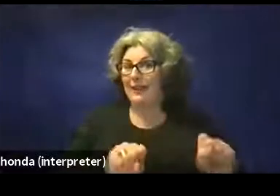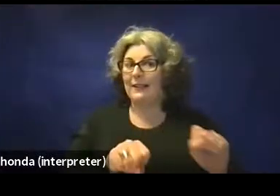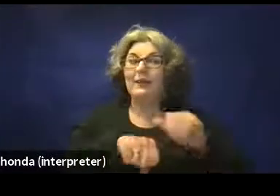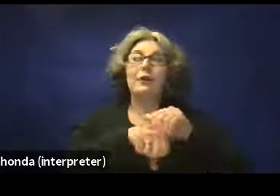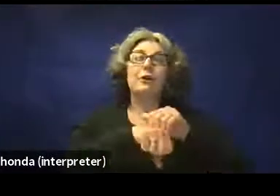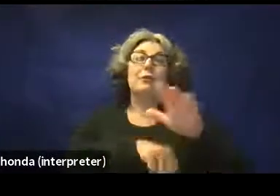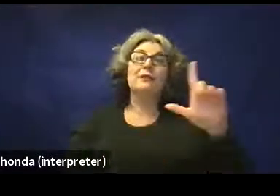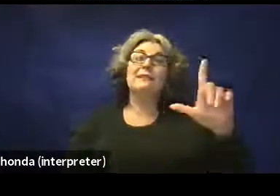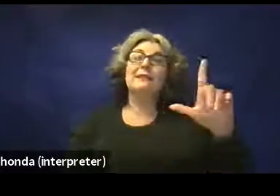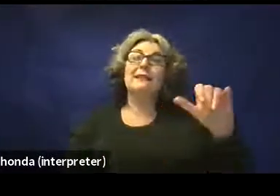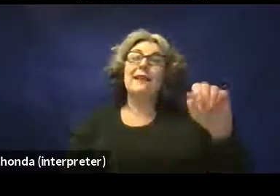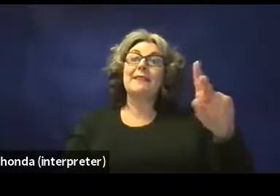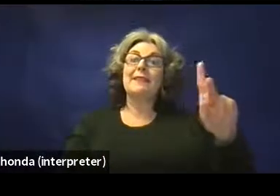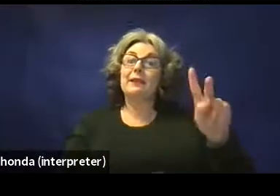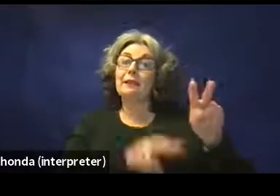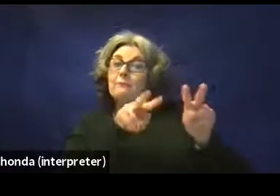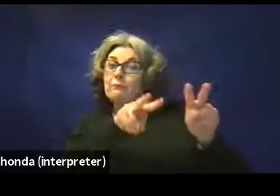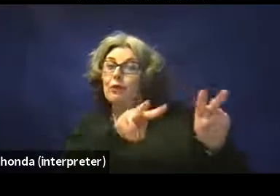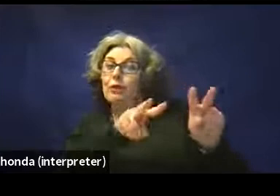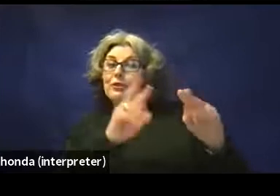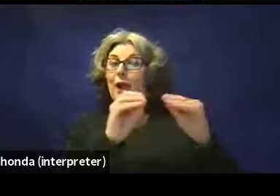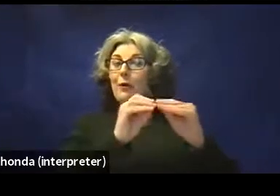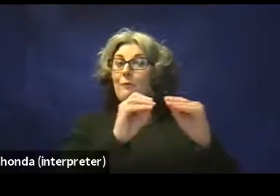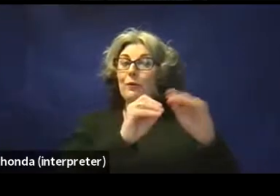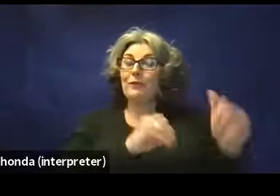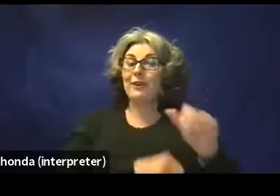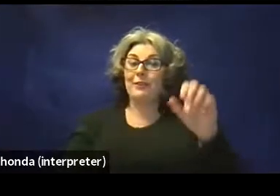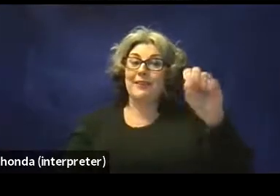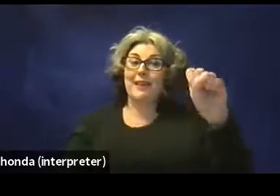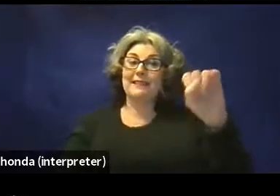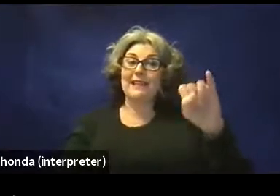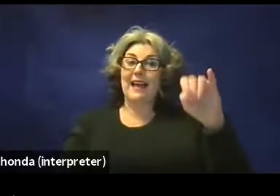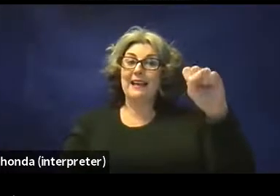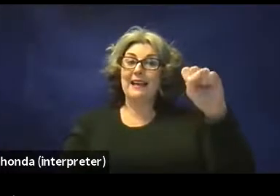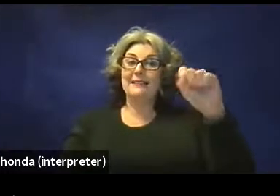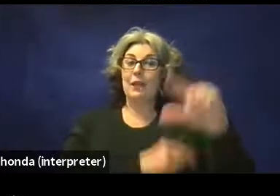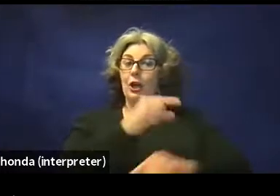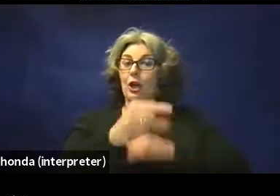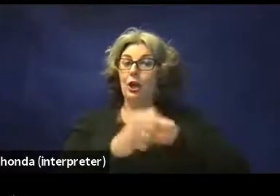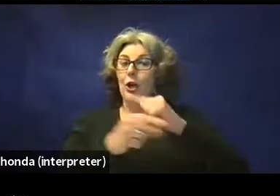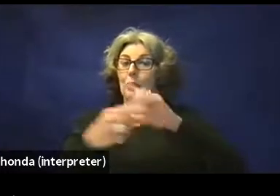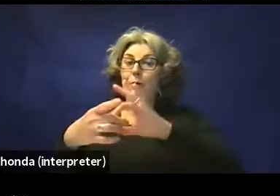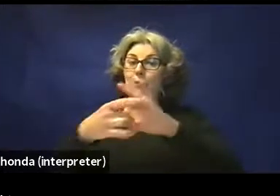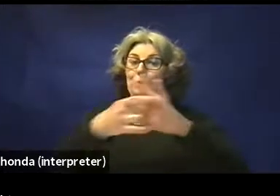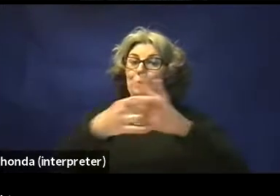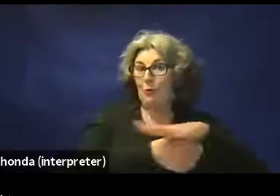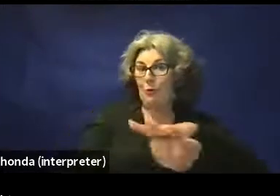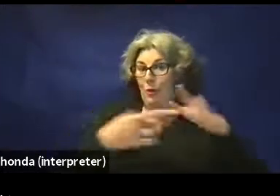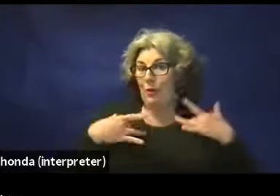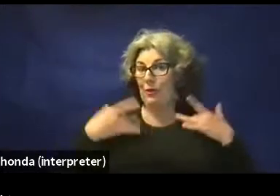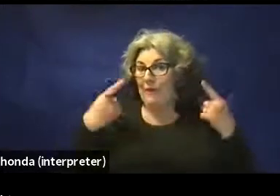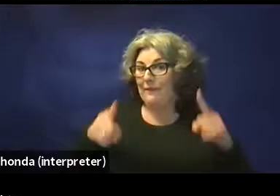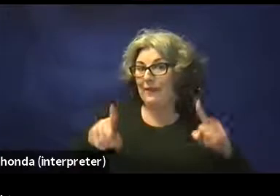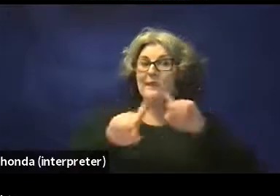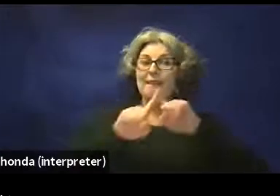out the link for that. And stay tuned as well for other SIS global to local events where we try to bring all these